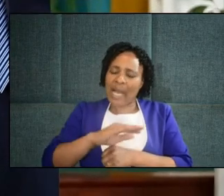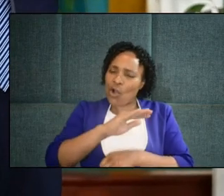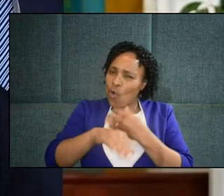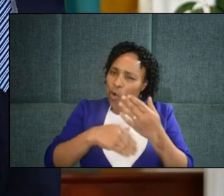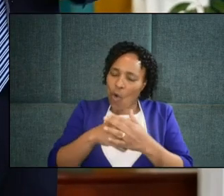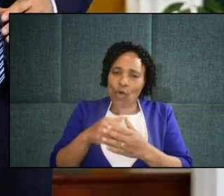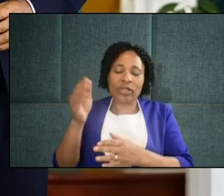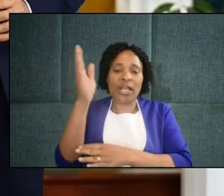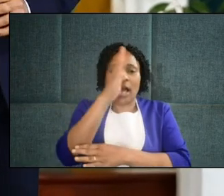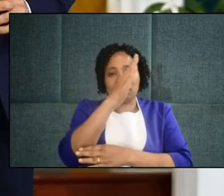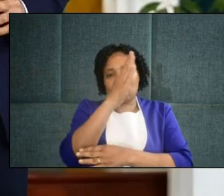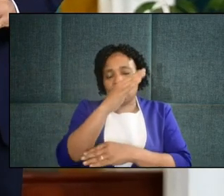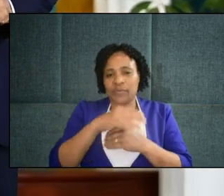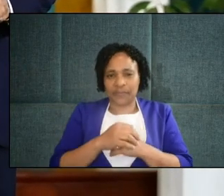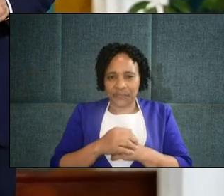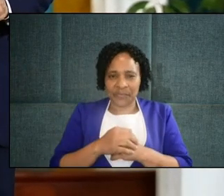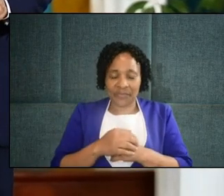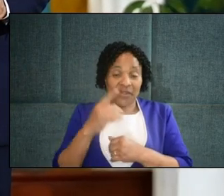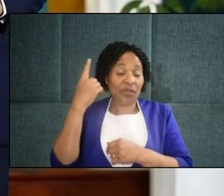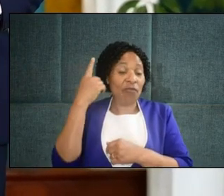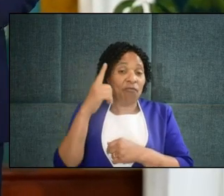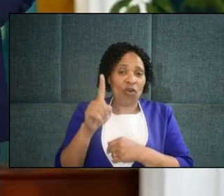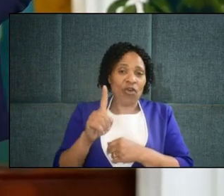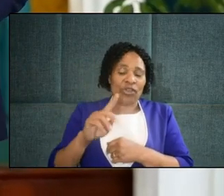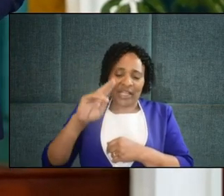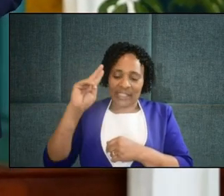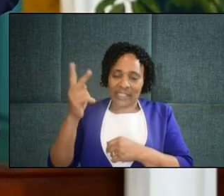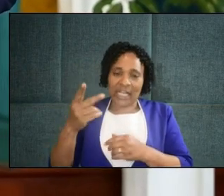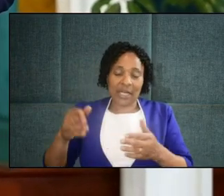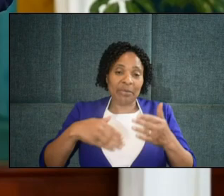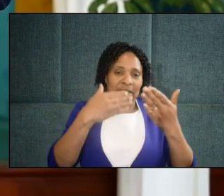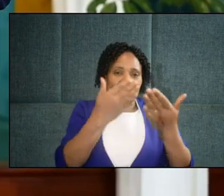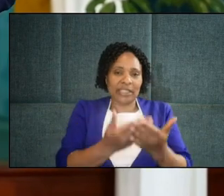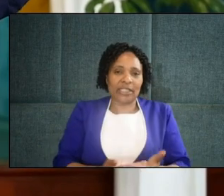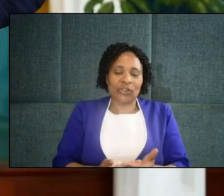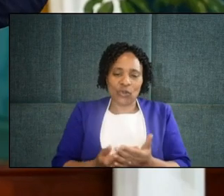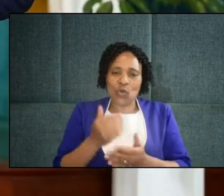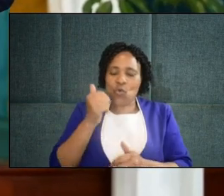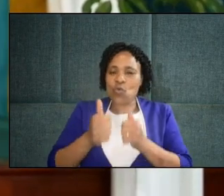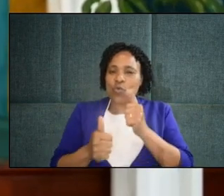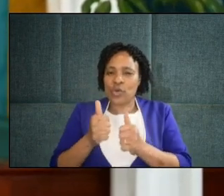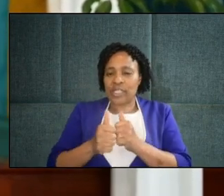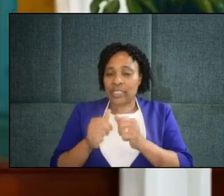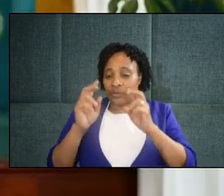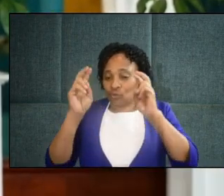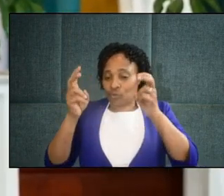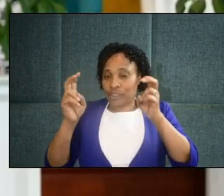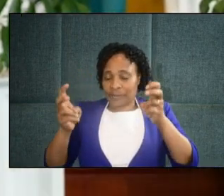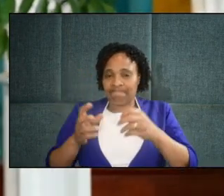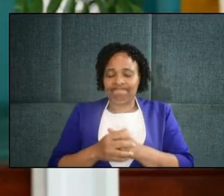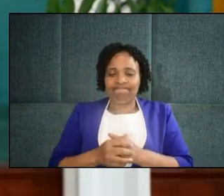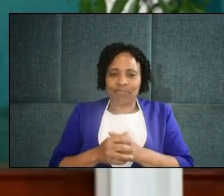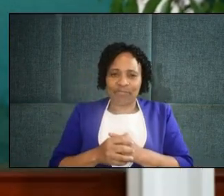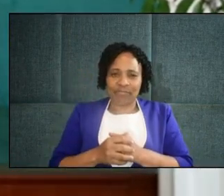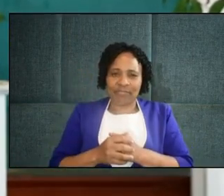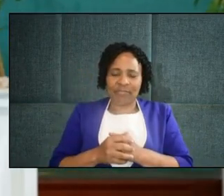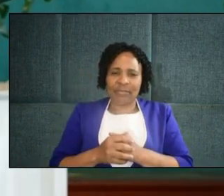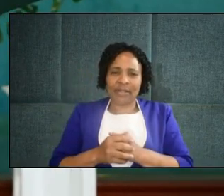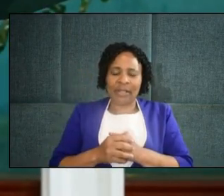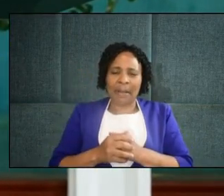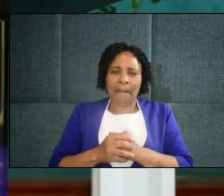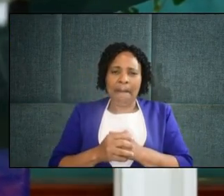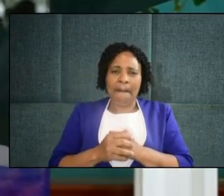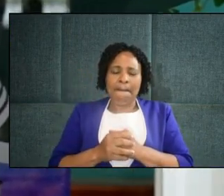afternoon for our second presentation, which will be entitled